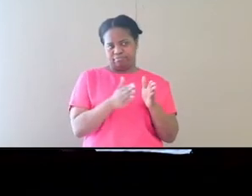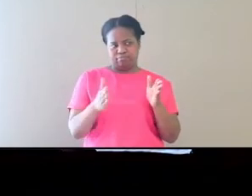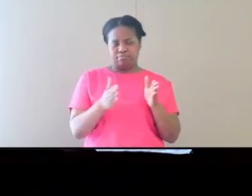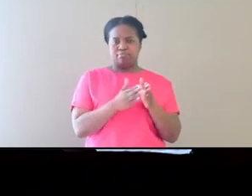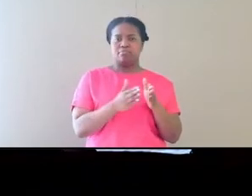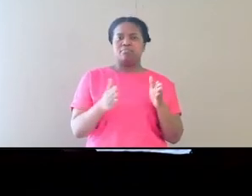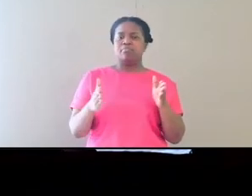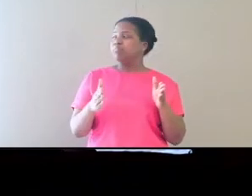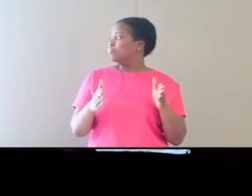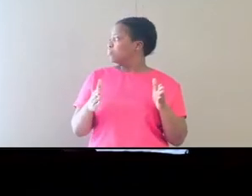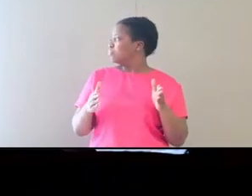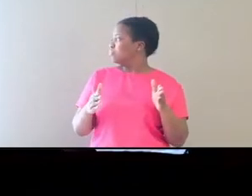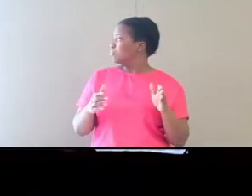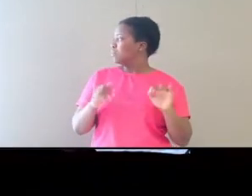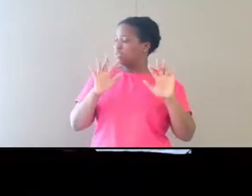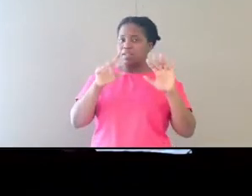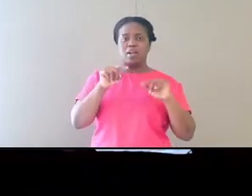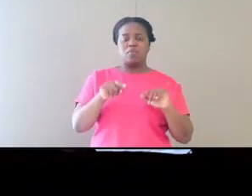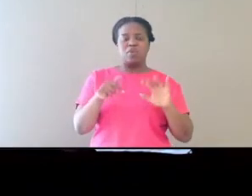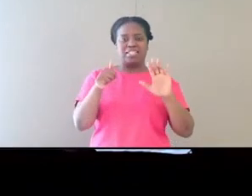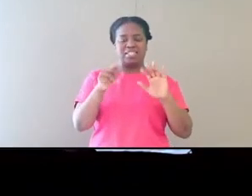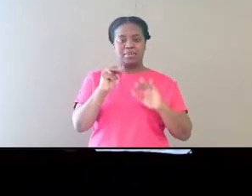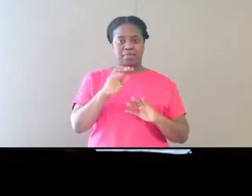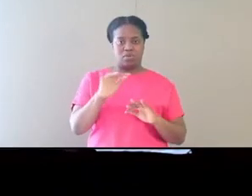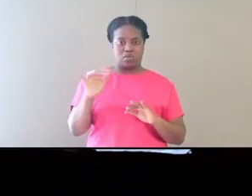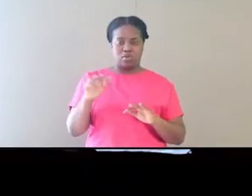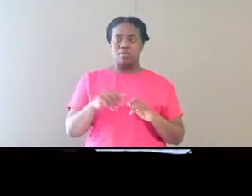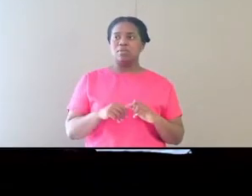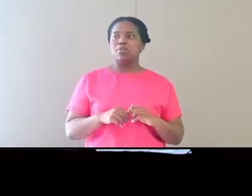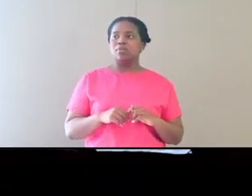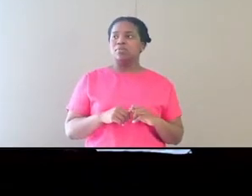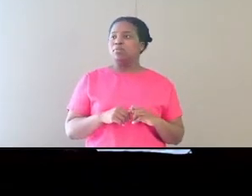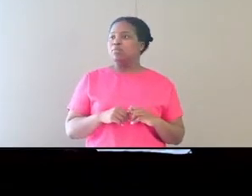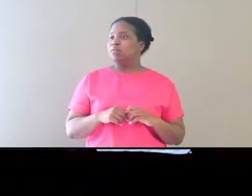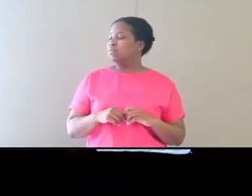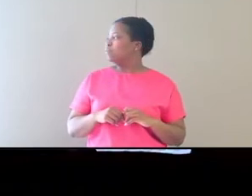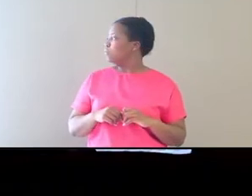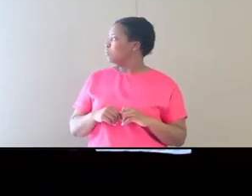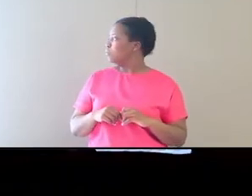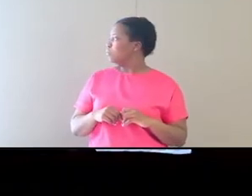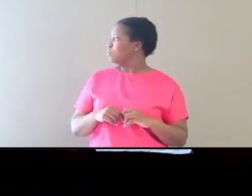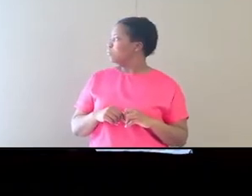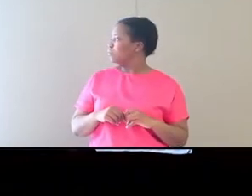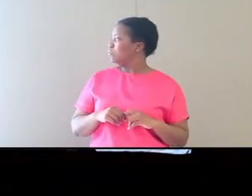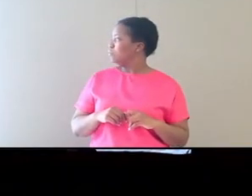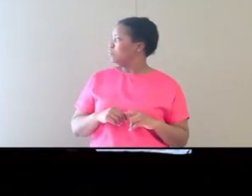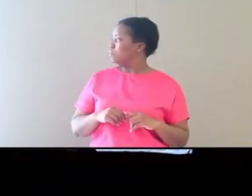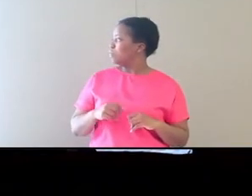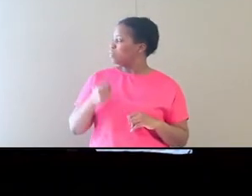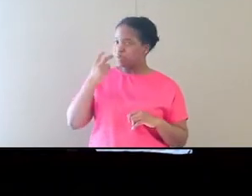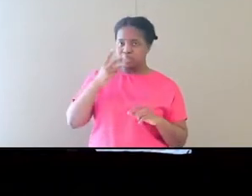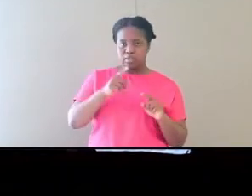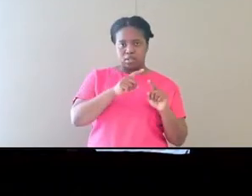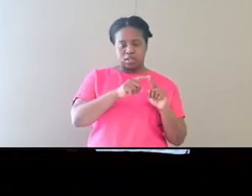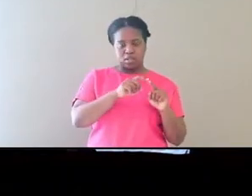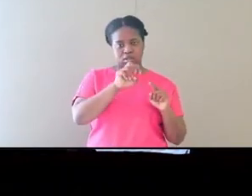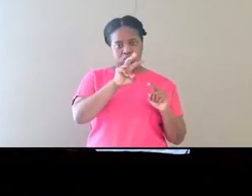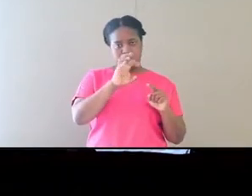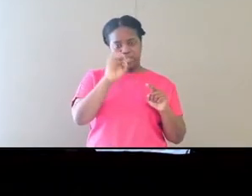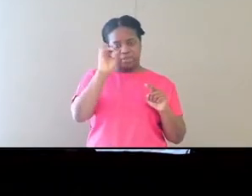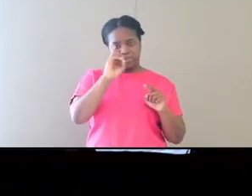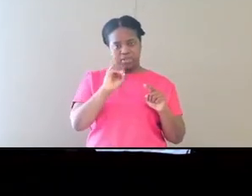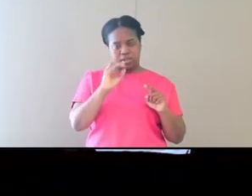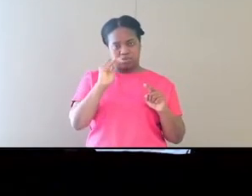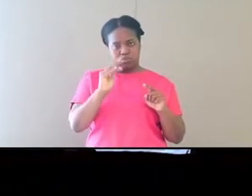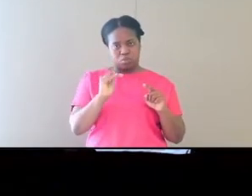increased from 2.6 million to 11.3, okay, over that period. And we see this massive 20 percentage point drop in